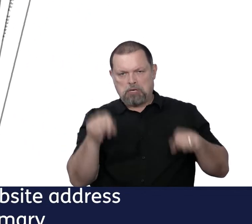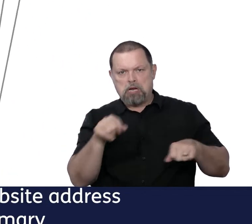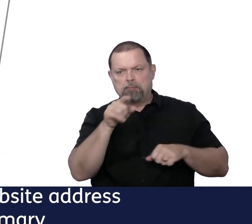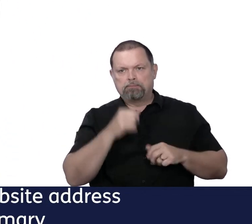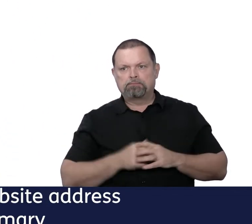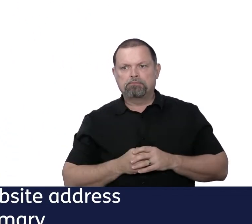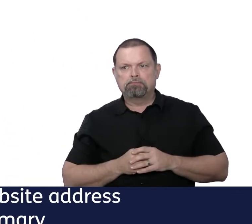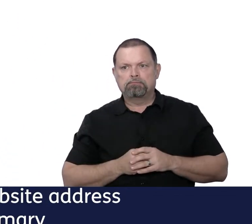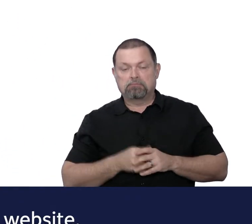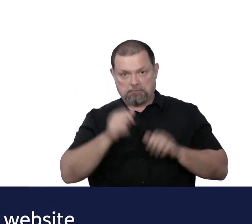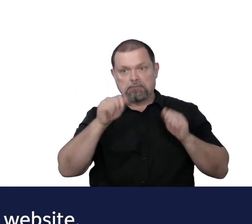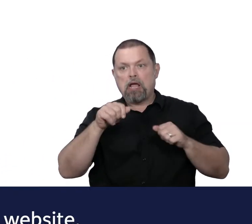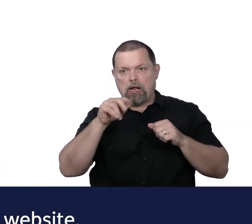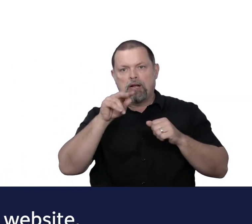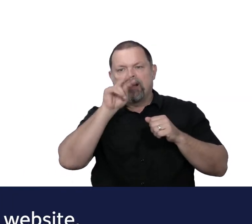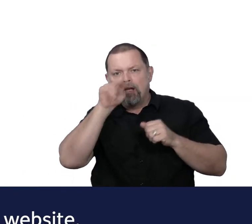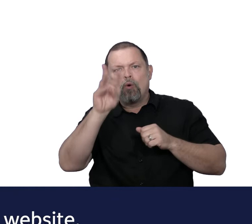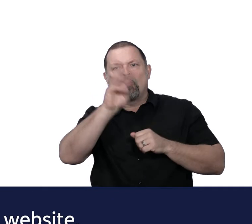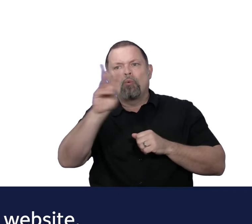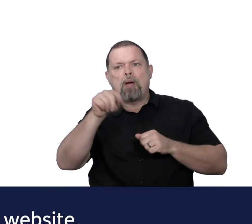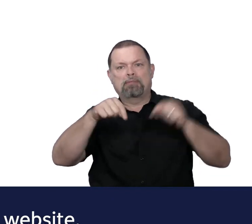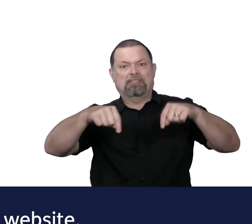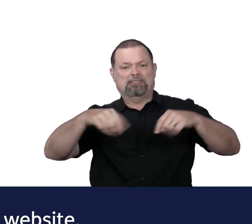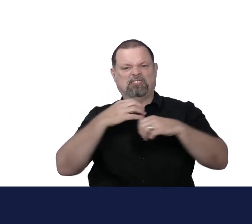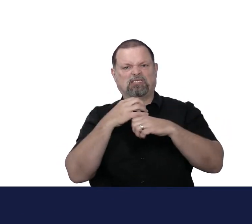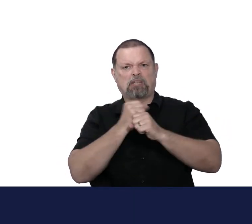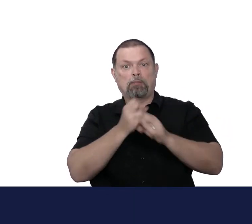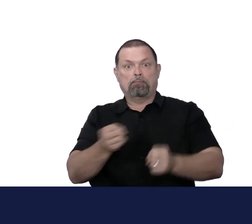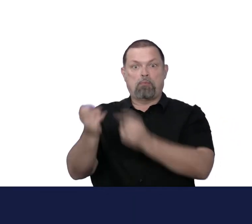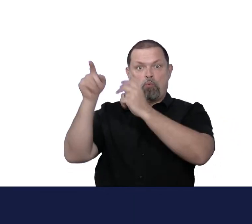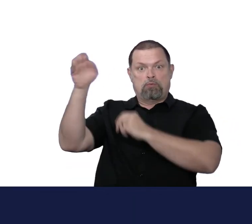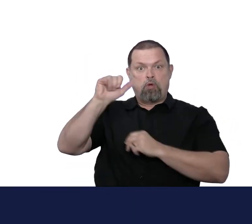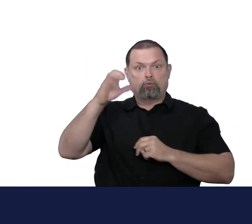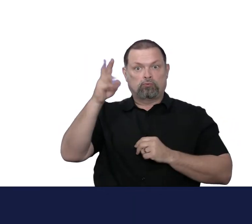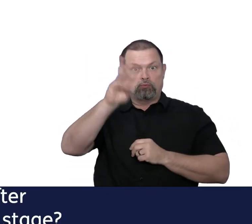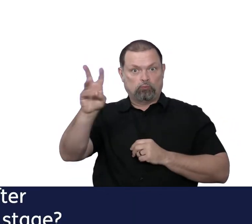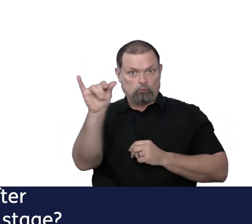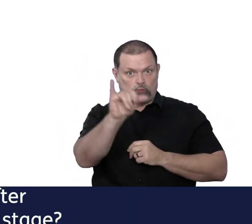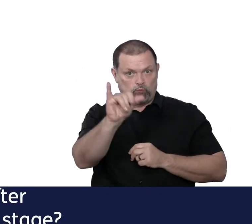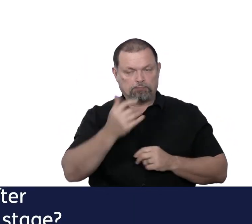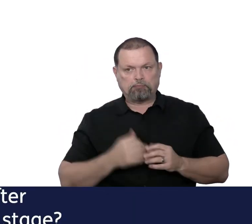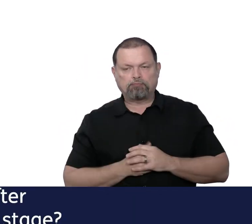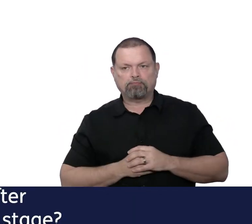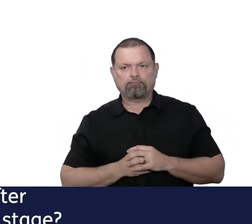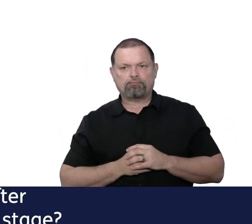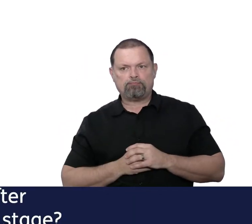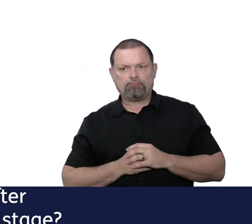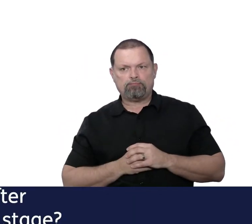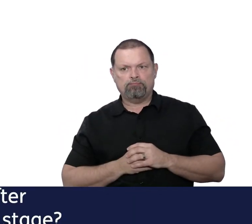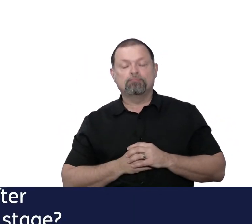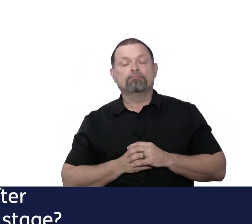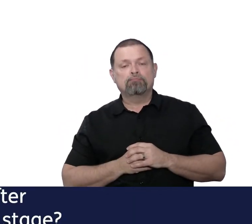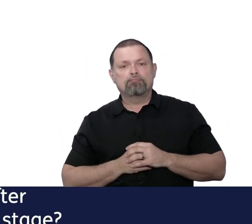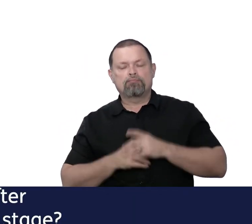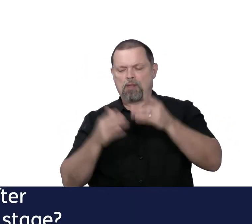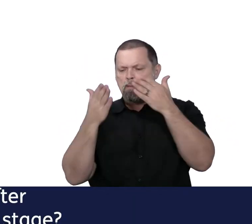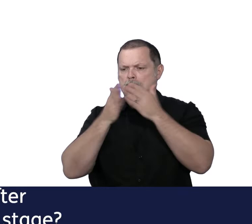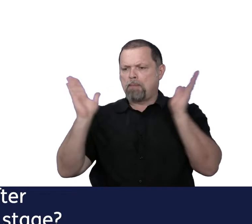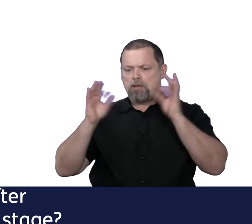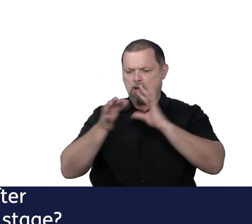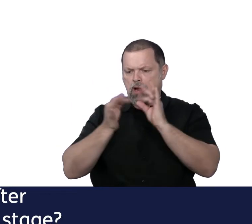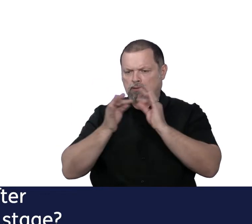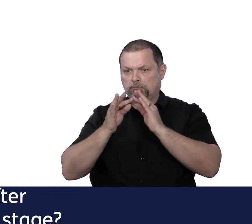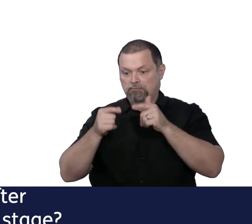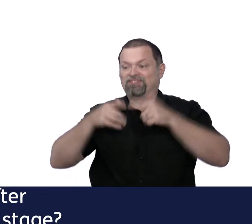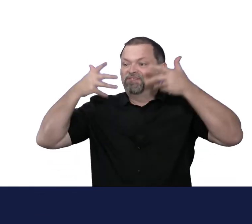address in the written summary of this video on ARCH's website. What happens after the public